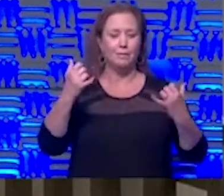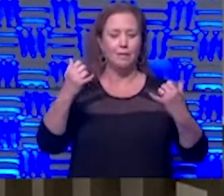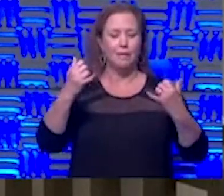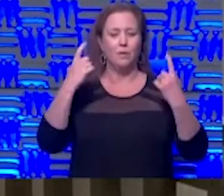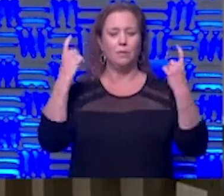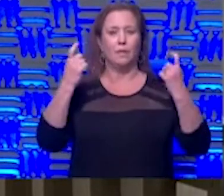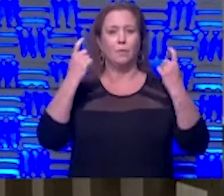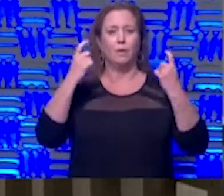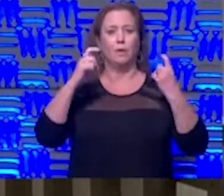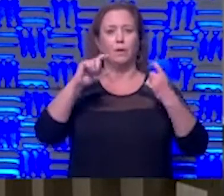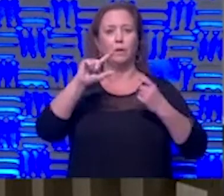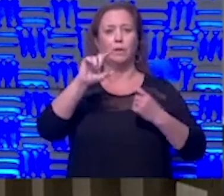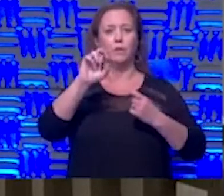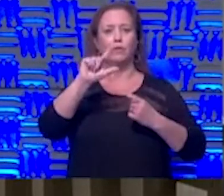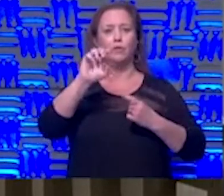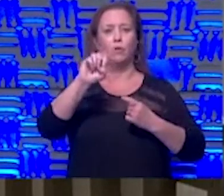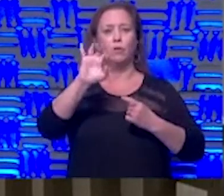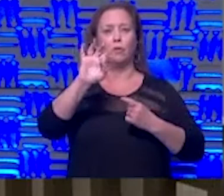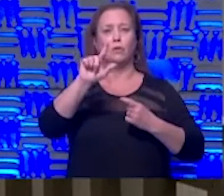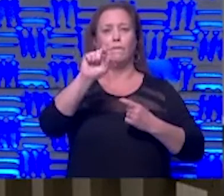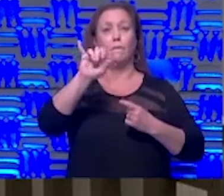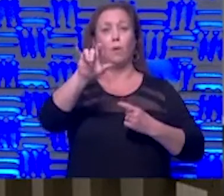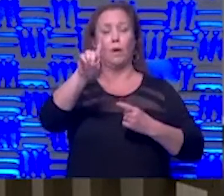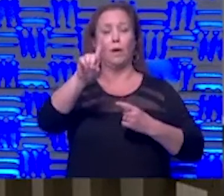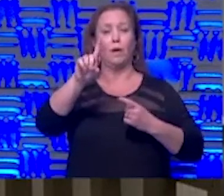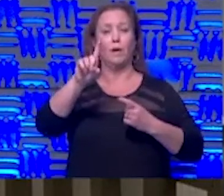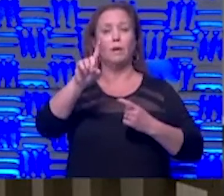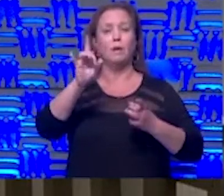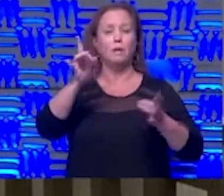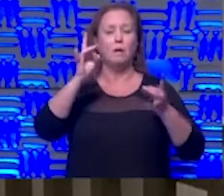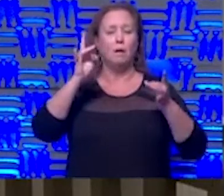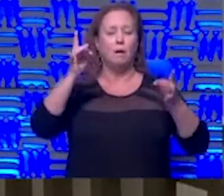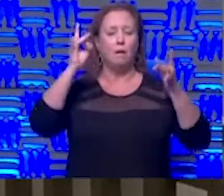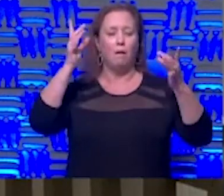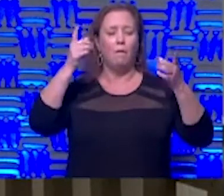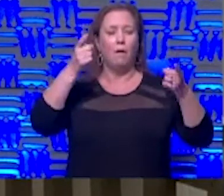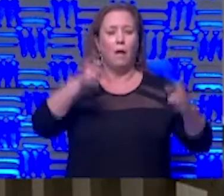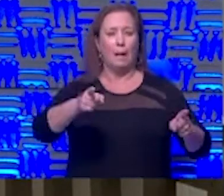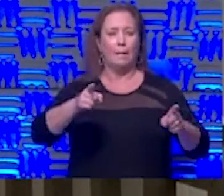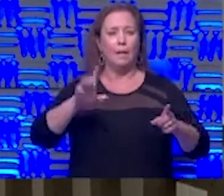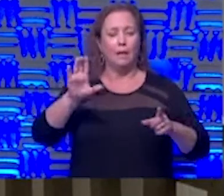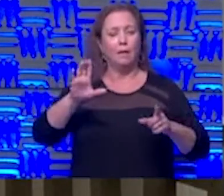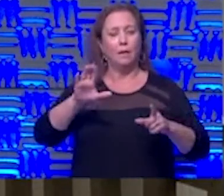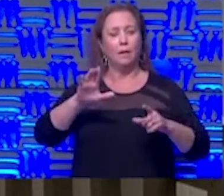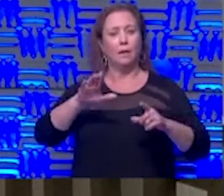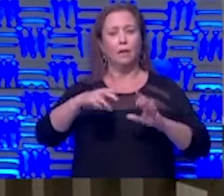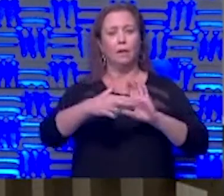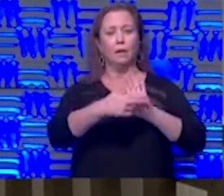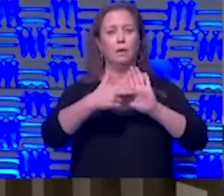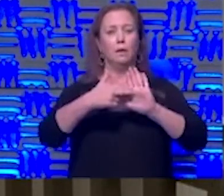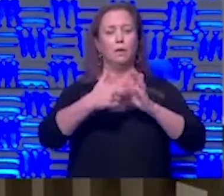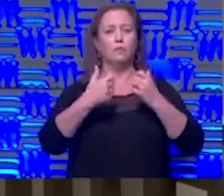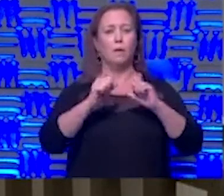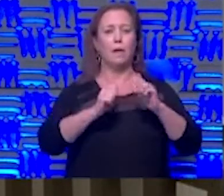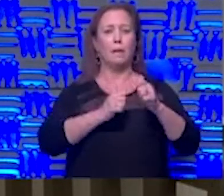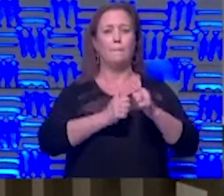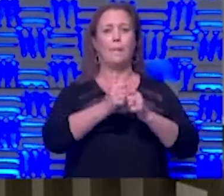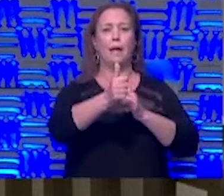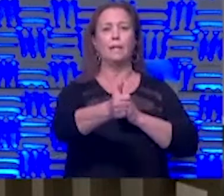The George Floyd tragedy started with the accusation of trying to pass